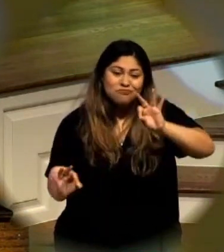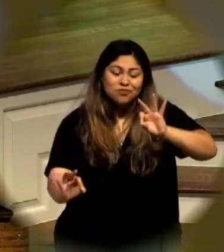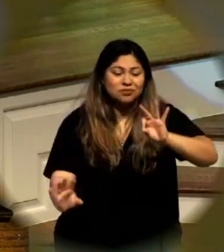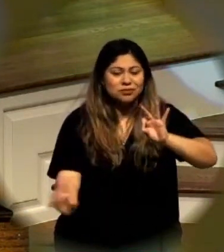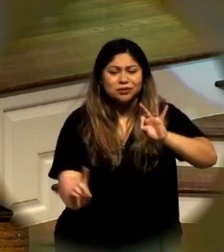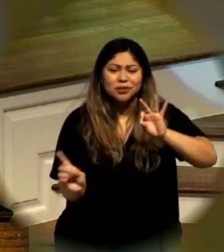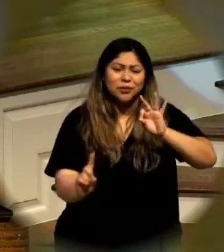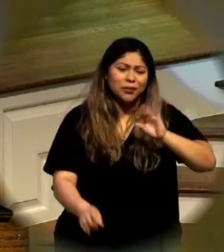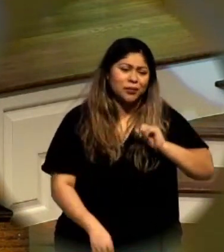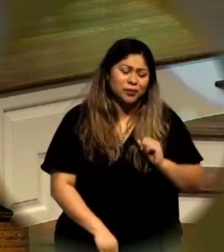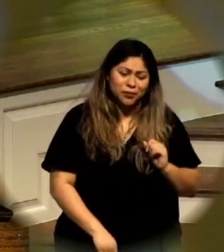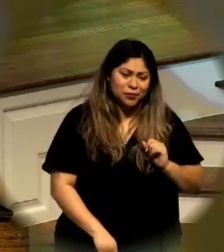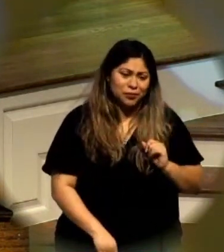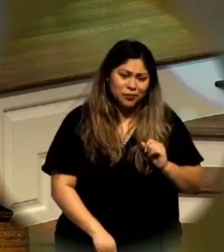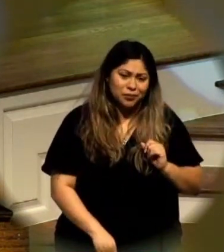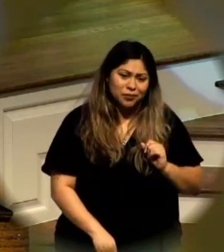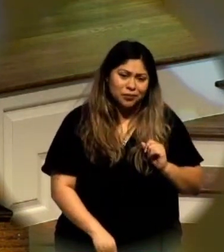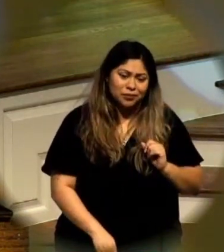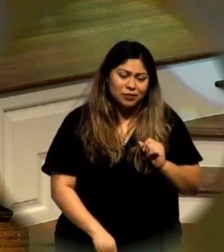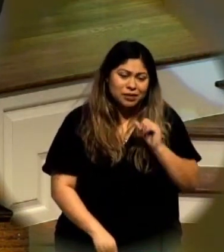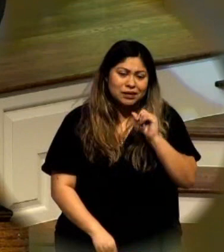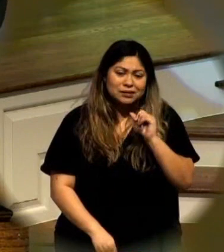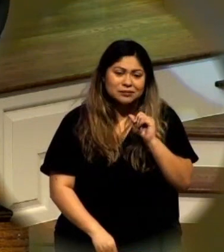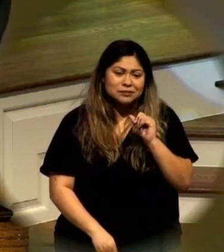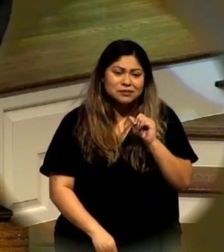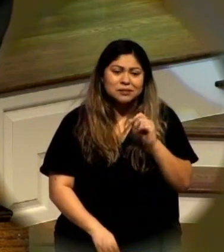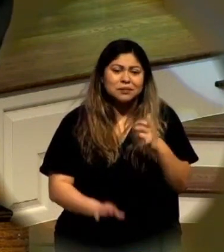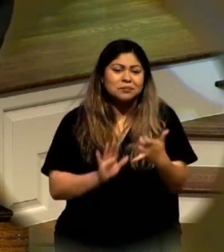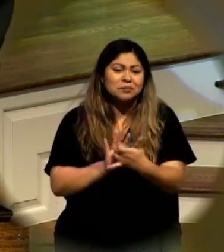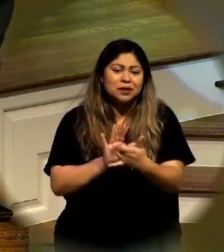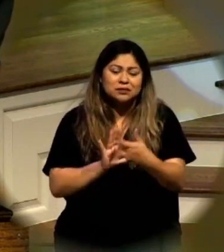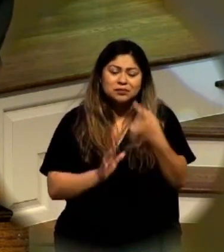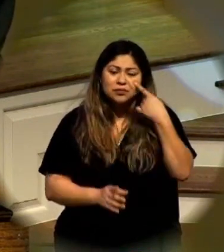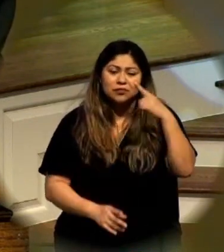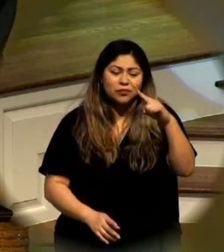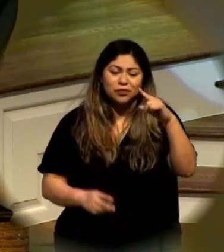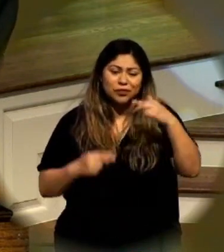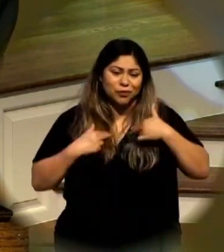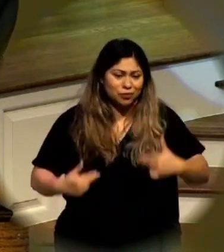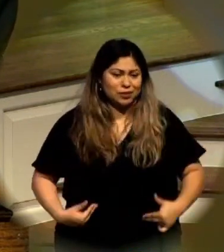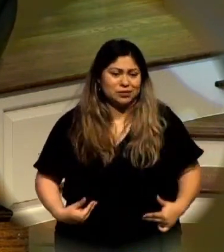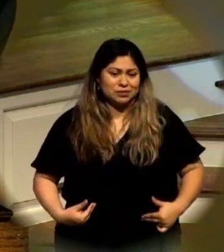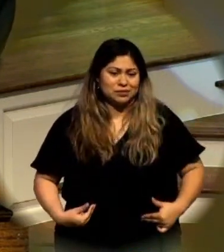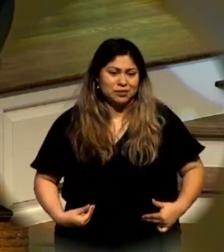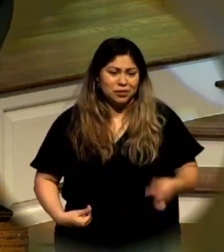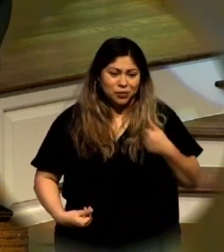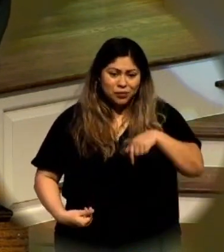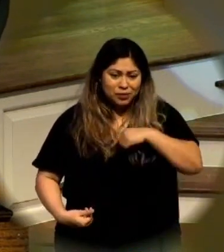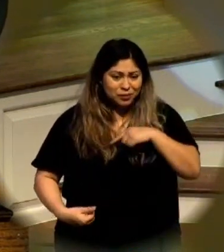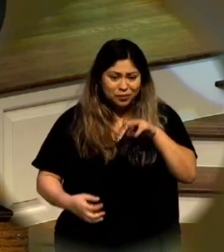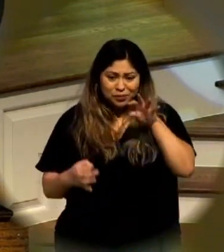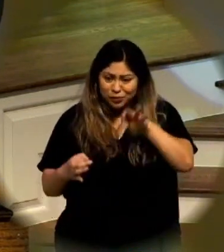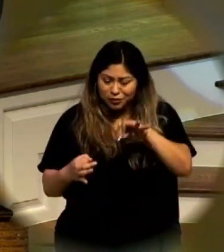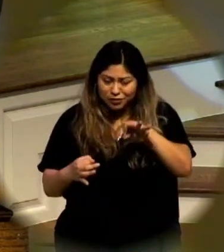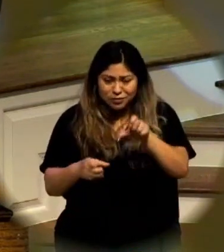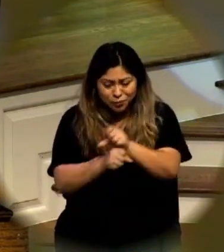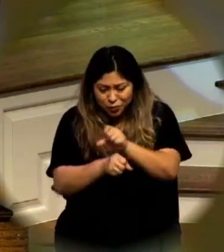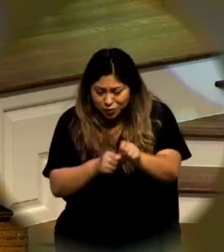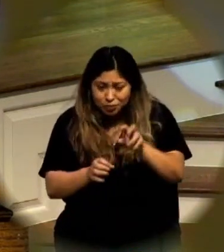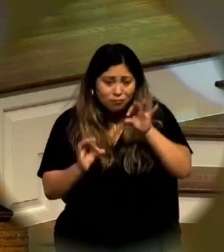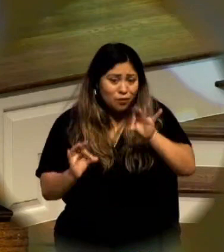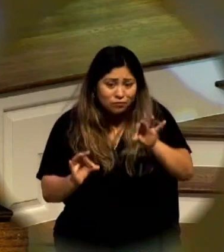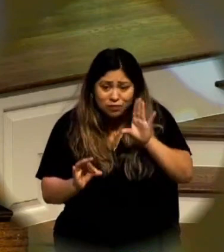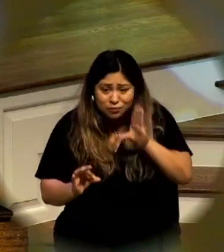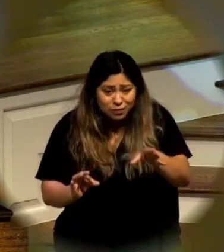flawless performance is possible for human beings. I want to slow down and say that again, because I think this is something we all